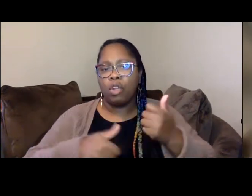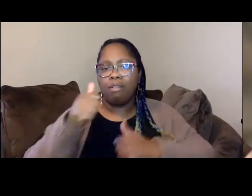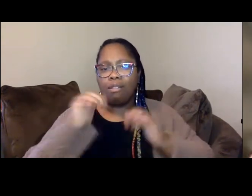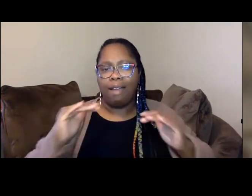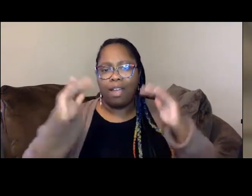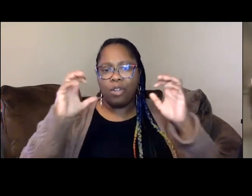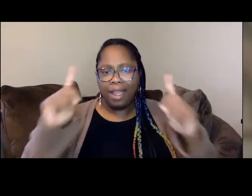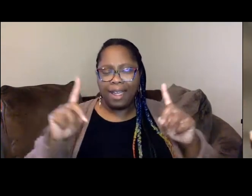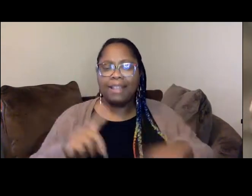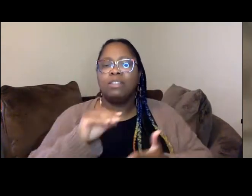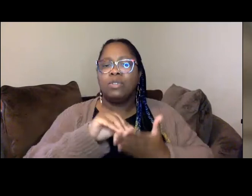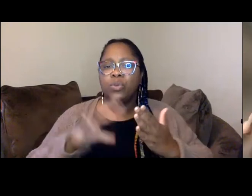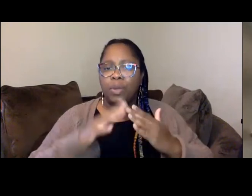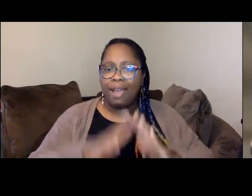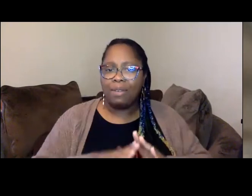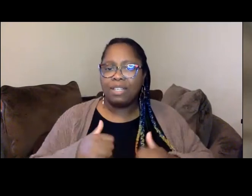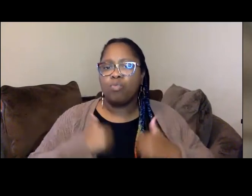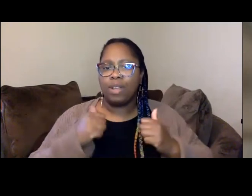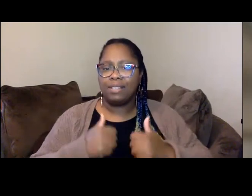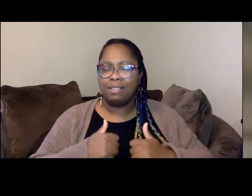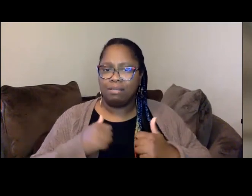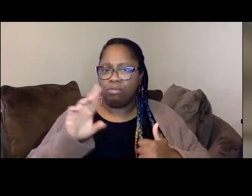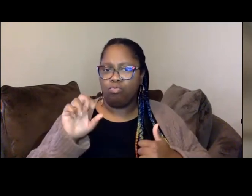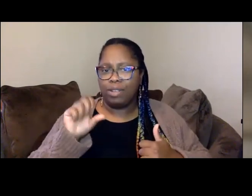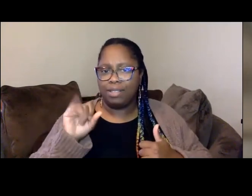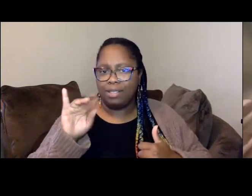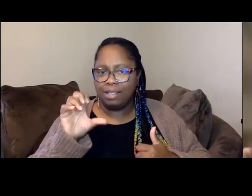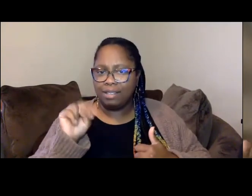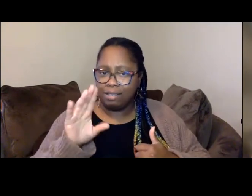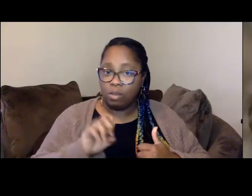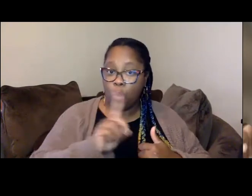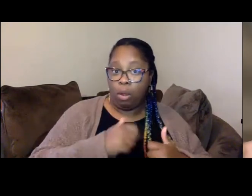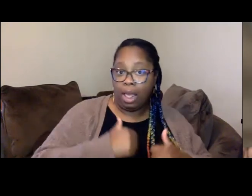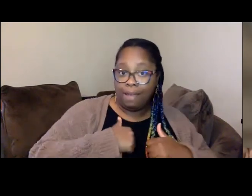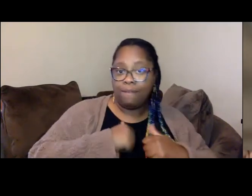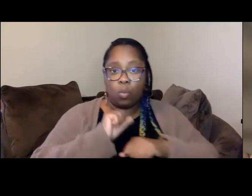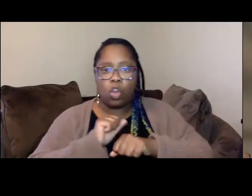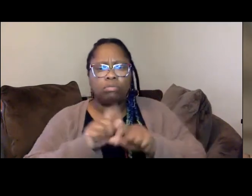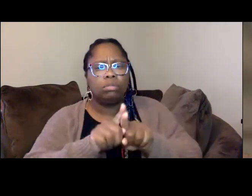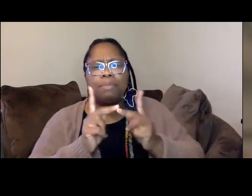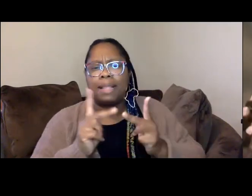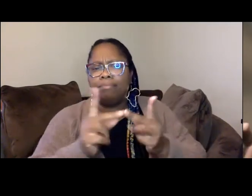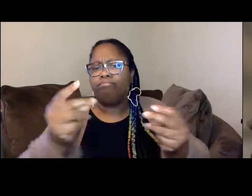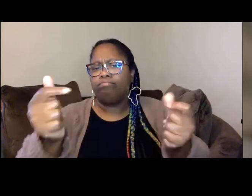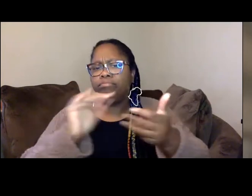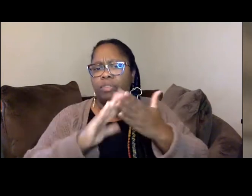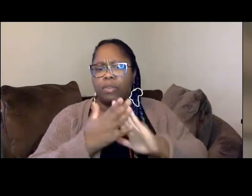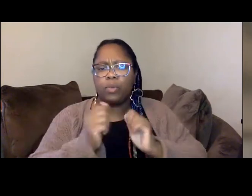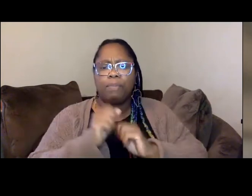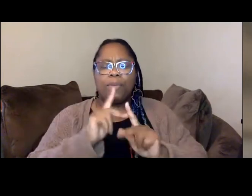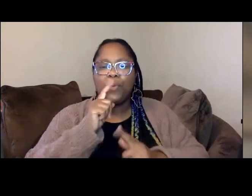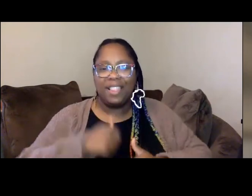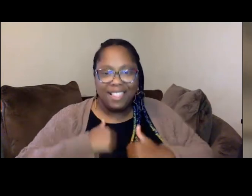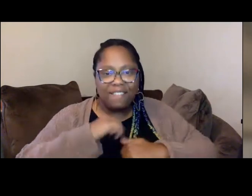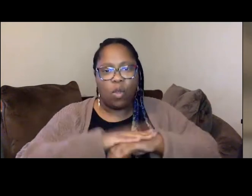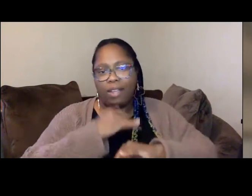and residence life, where I lived and worked in the same place, right? And so my community, I had instant community with the folks that lived on campus with me,